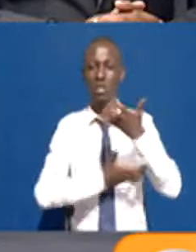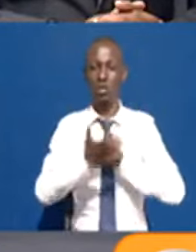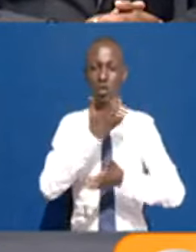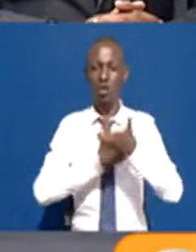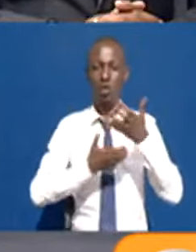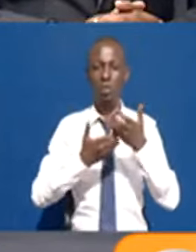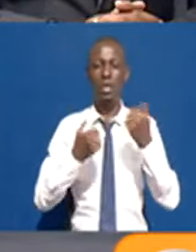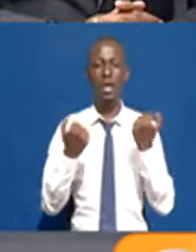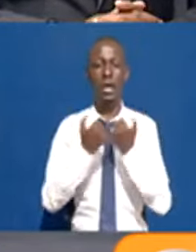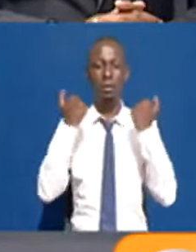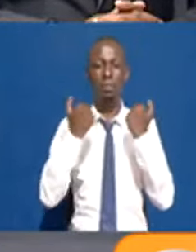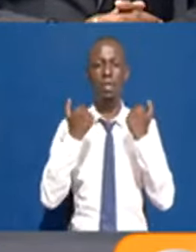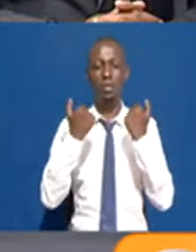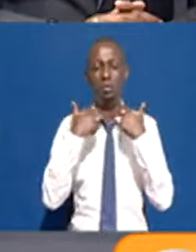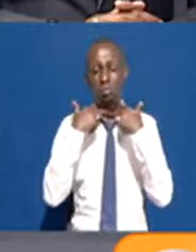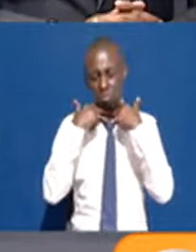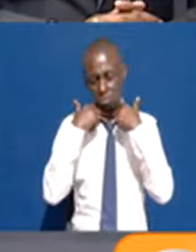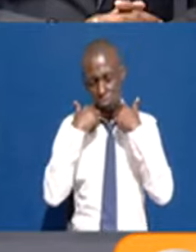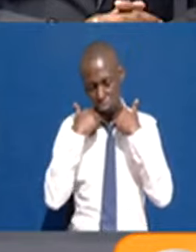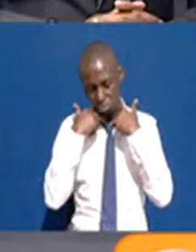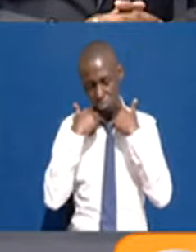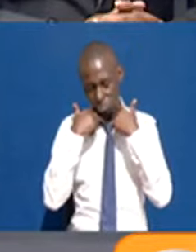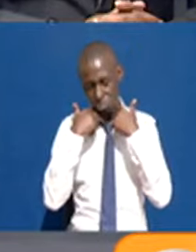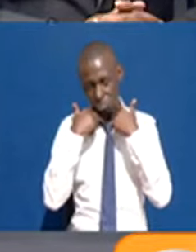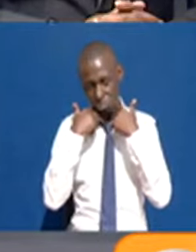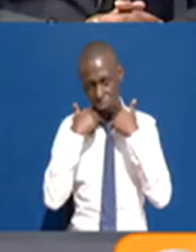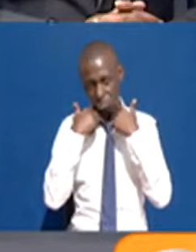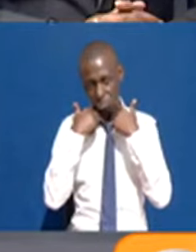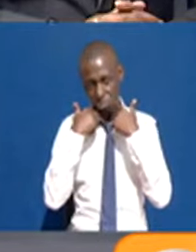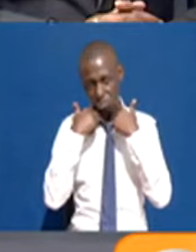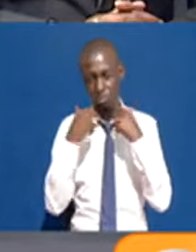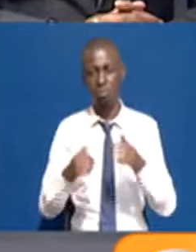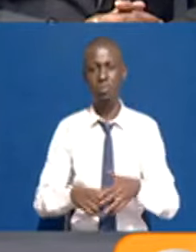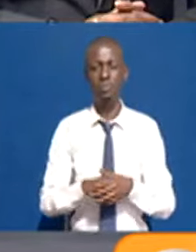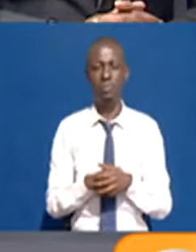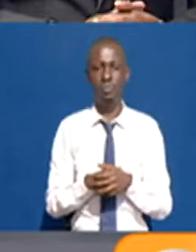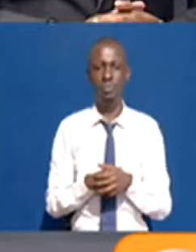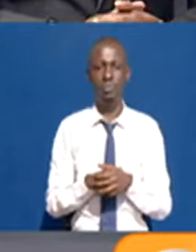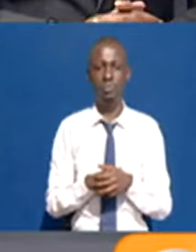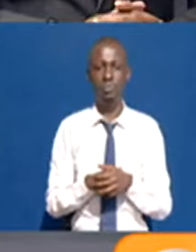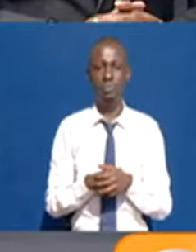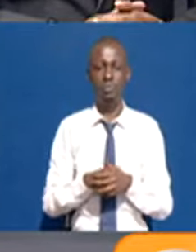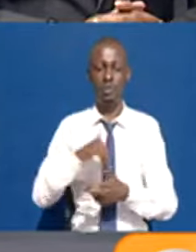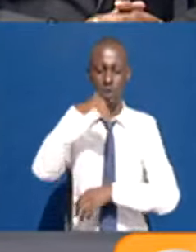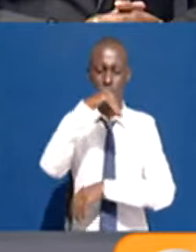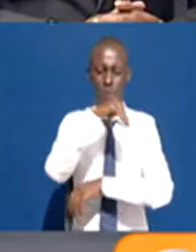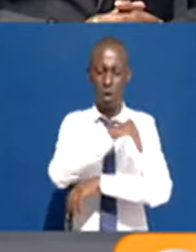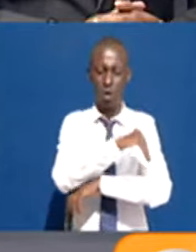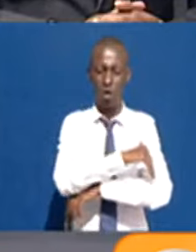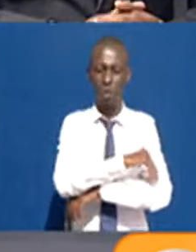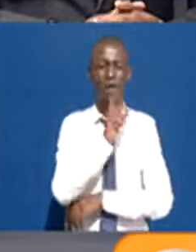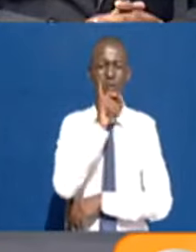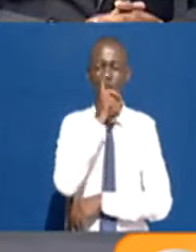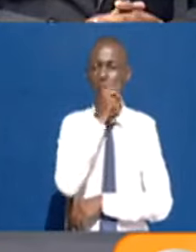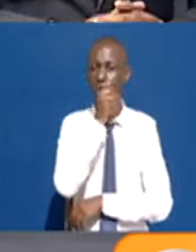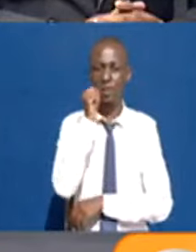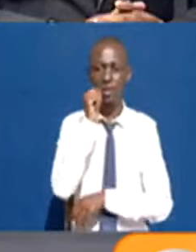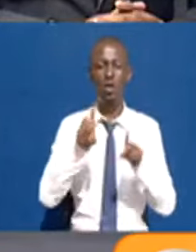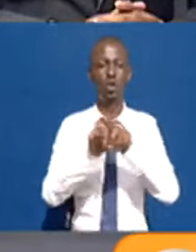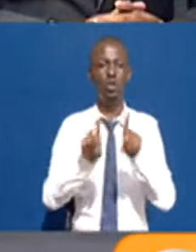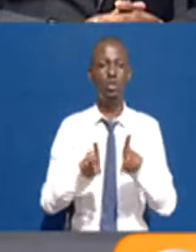deathbed, and he compares it to a patient about to breathe his last. Then he shifts to challenging